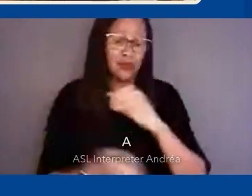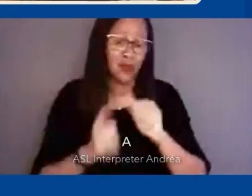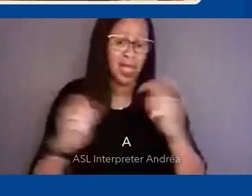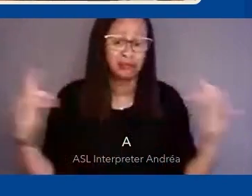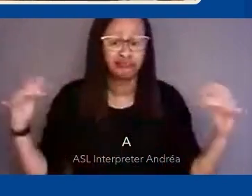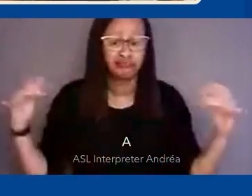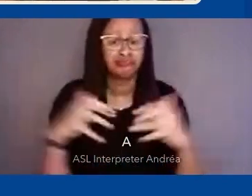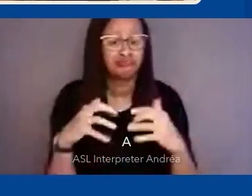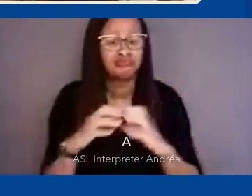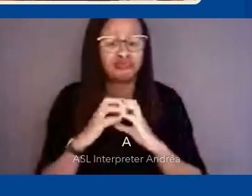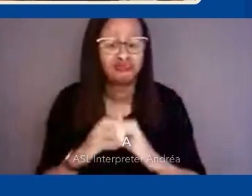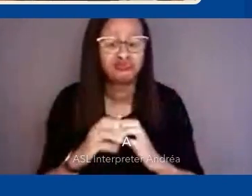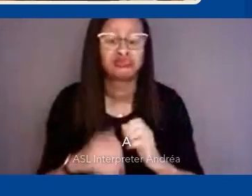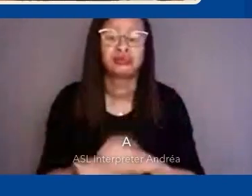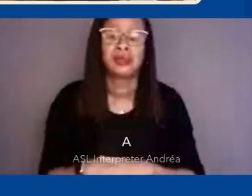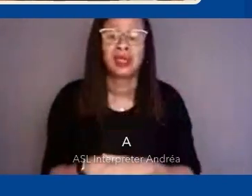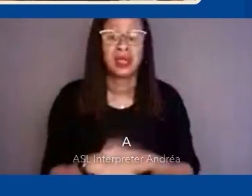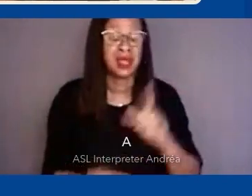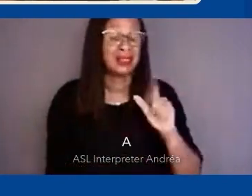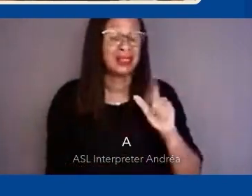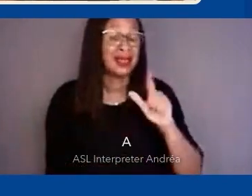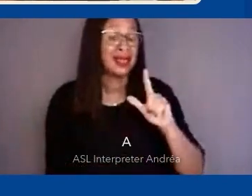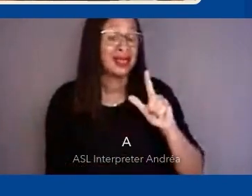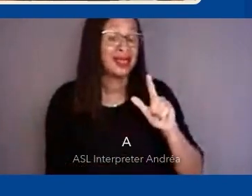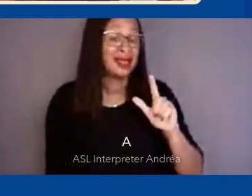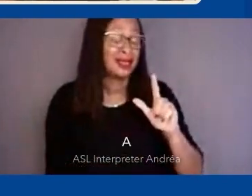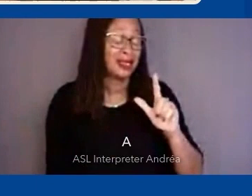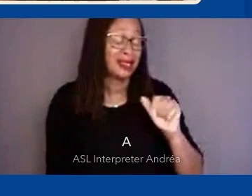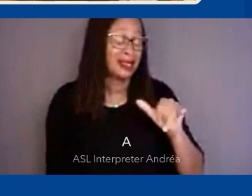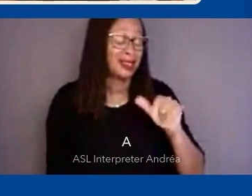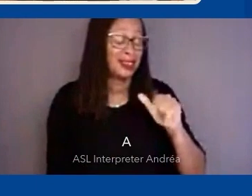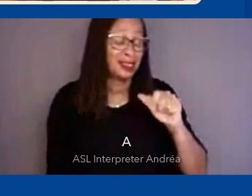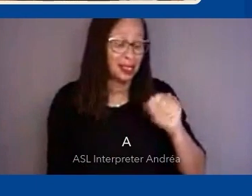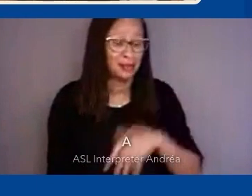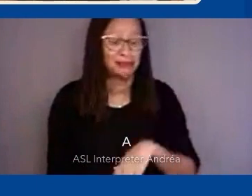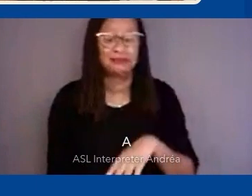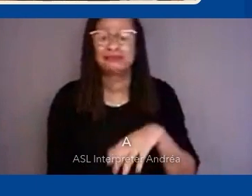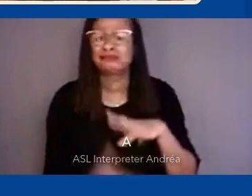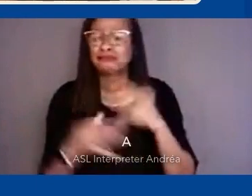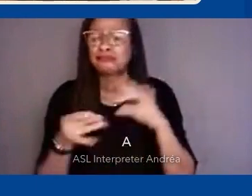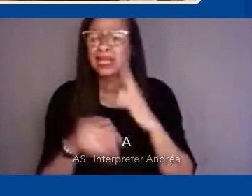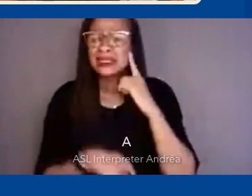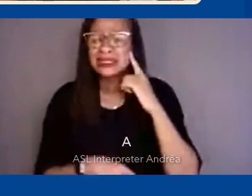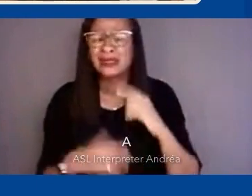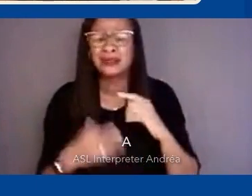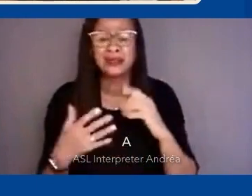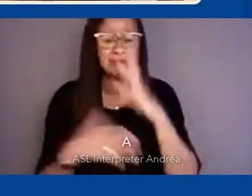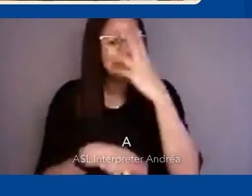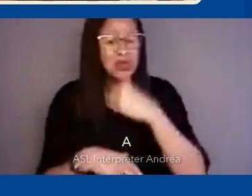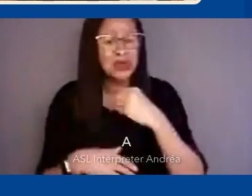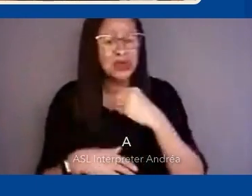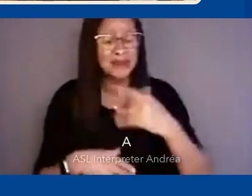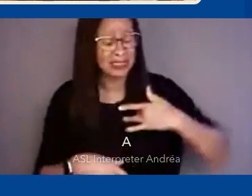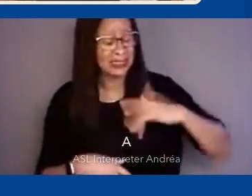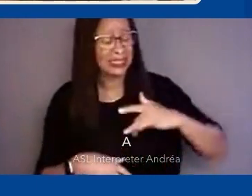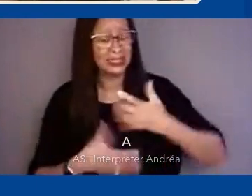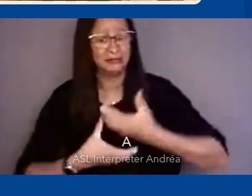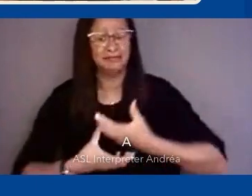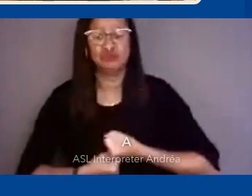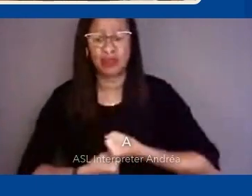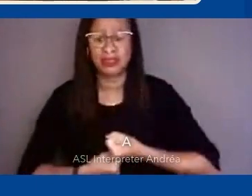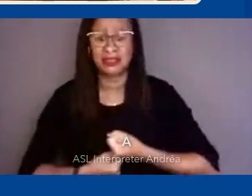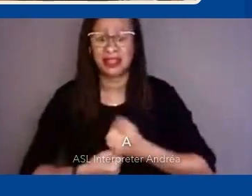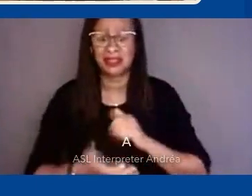Yeah, that sounds beautiful. And it also sounds like there was just like a sense of trust that was really fostered, perhaps,